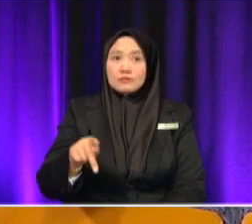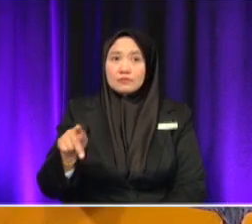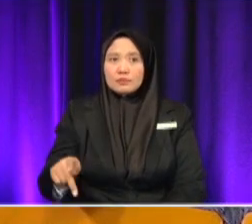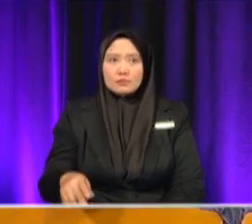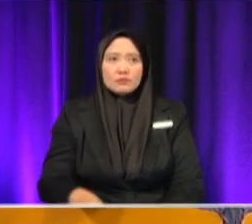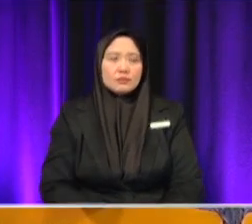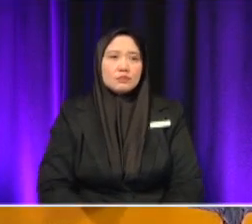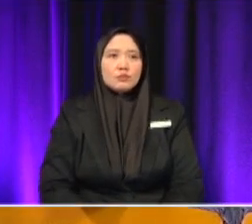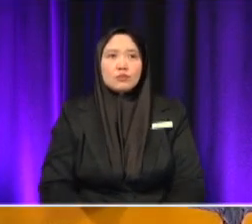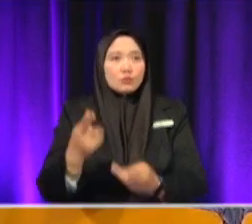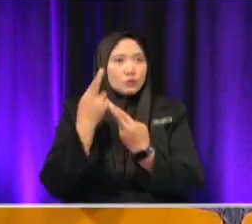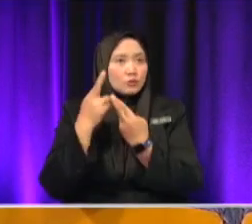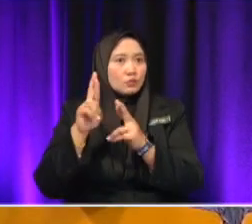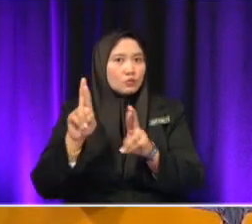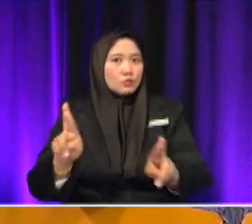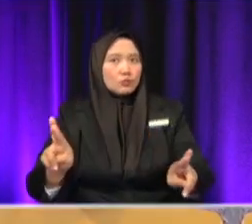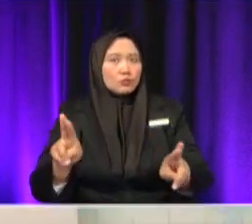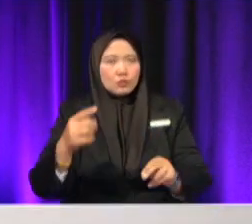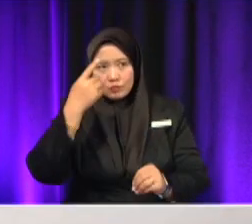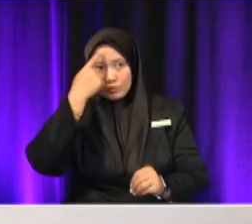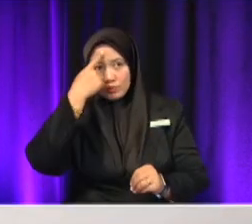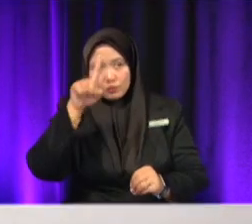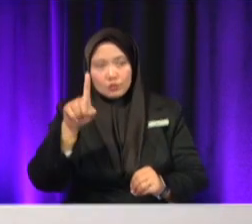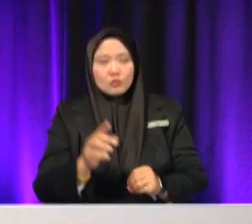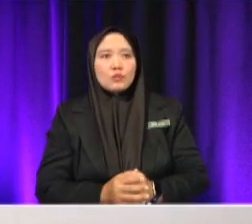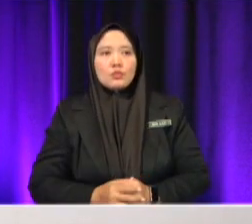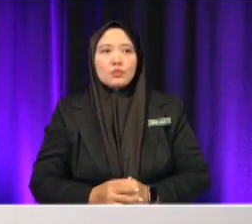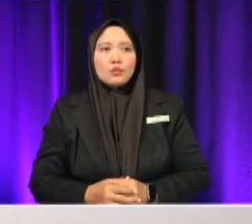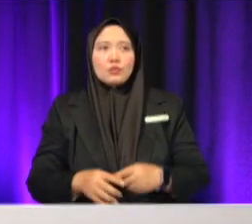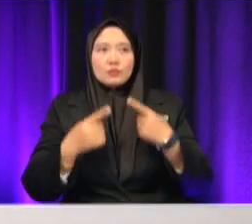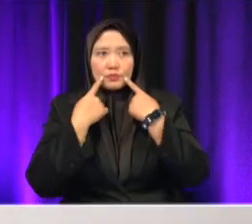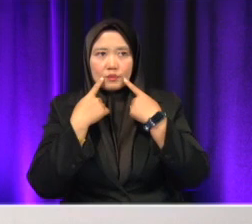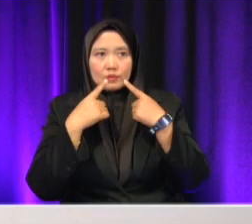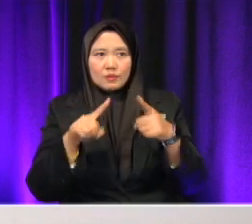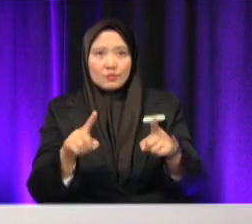to answer the reading comprehension questions? Ready. Double thumbs up, please.